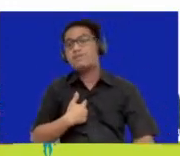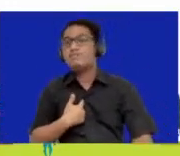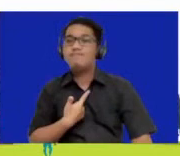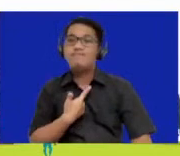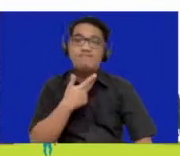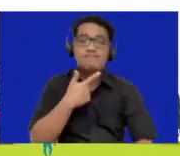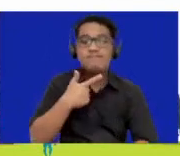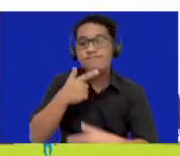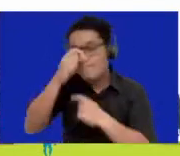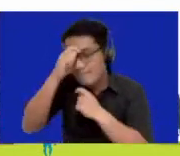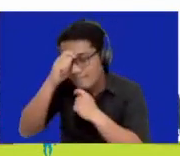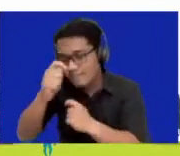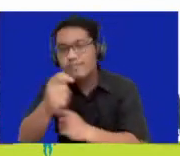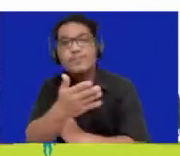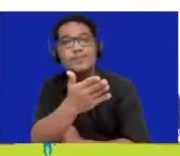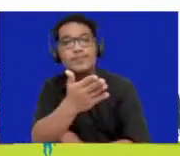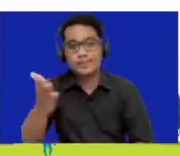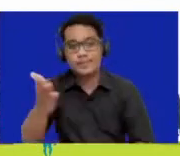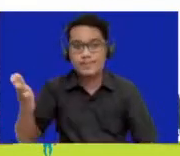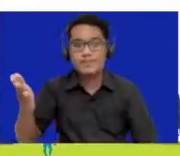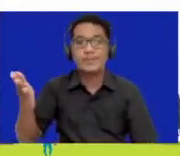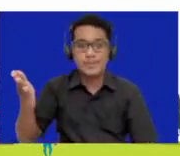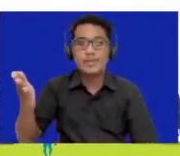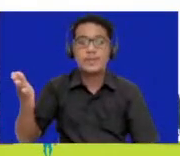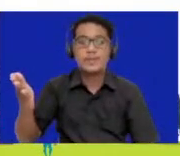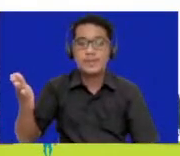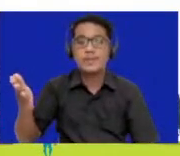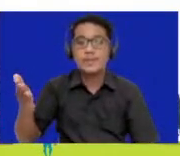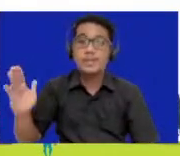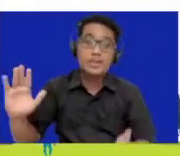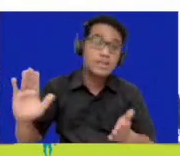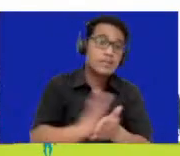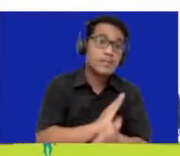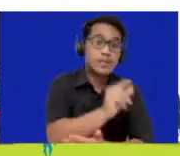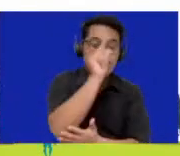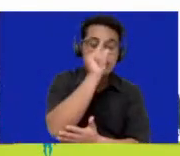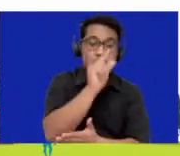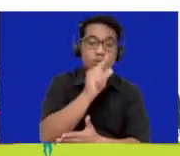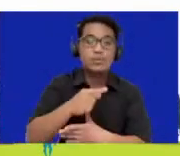have had this opportunity to present to you. Thank you.